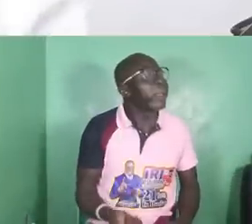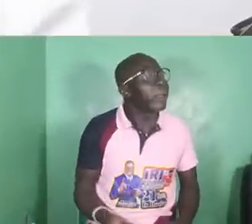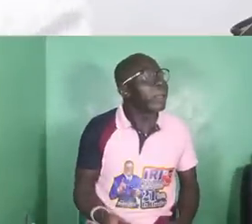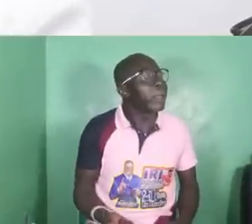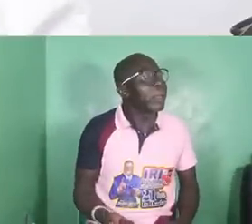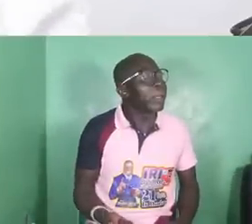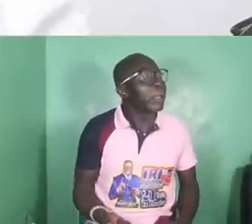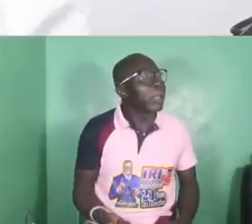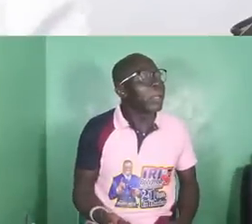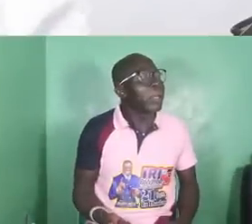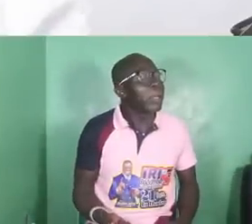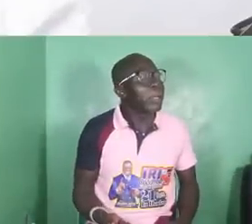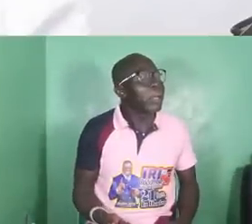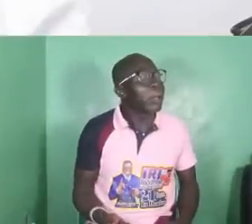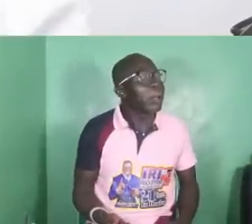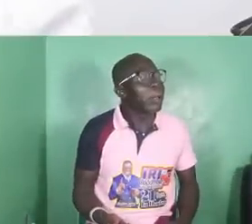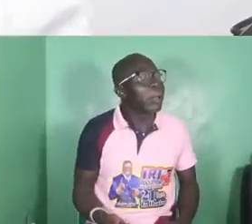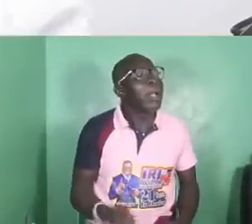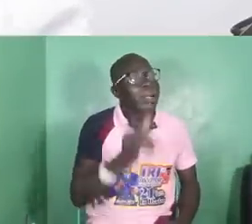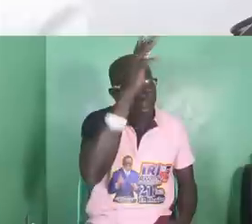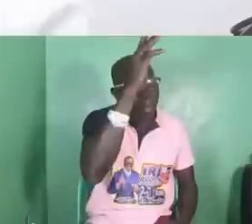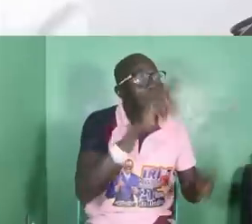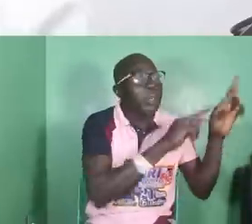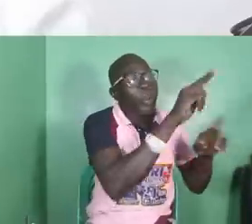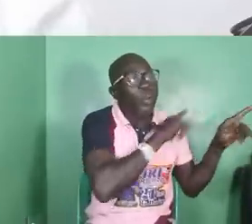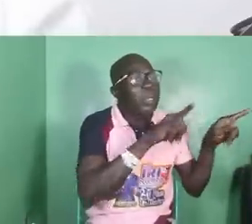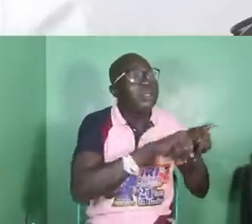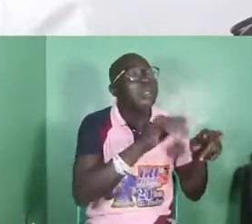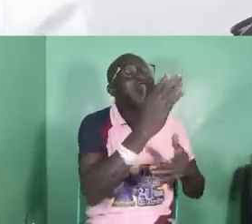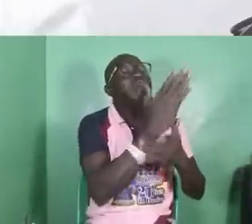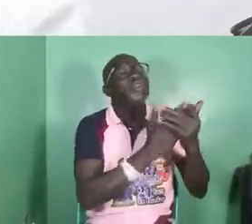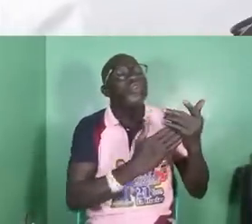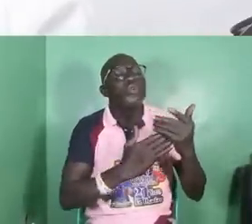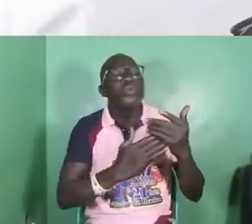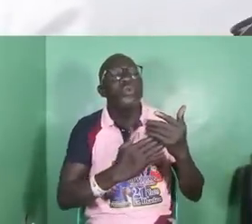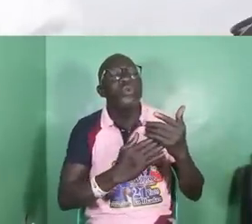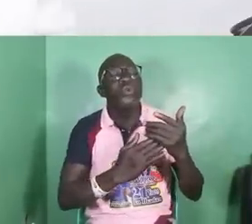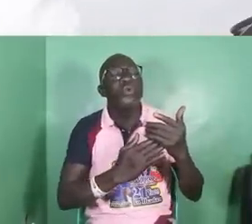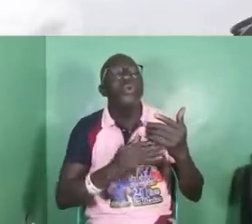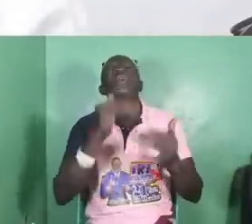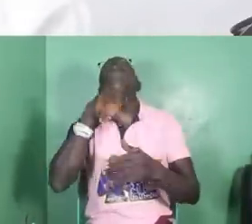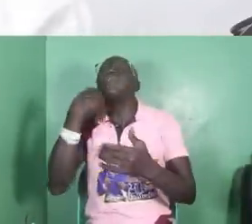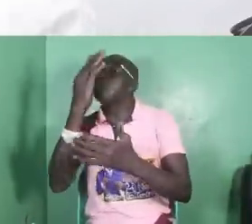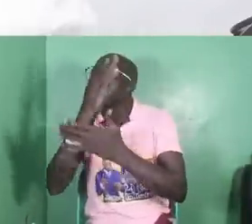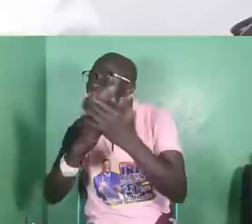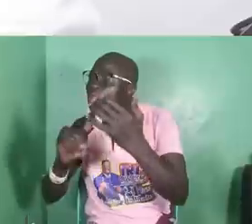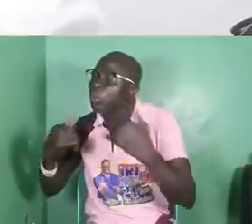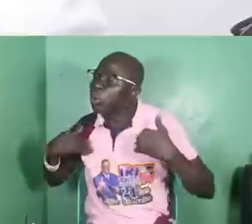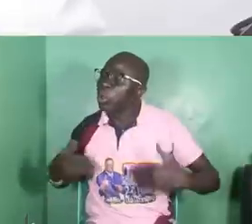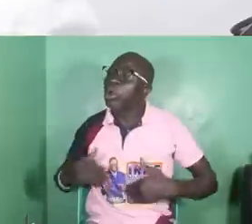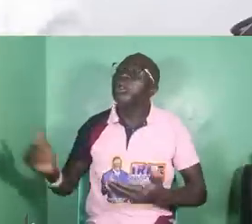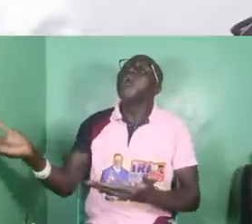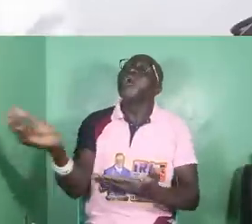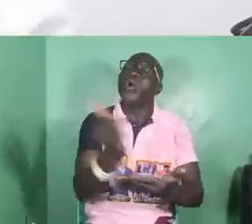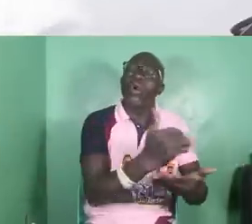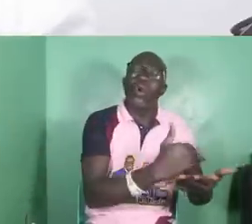Money only Baba Sebioba. He said Baba Sebioba. Money and the cutting bar. 100,000 owo awon pe awon ma mu awon